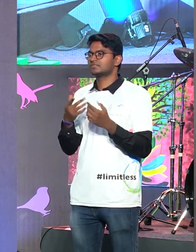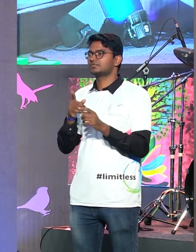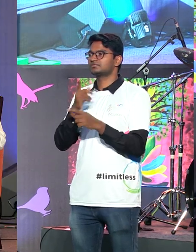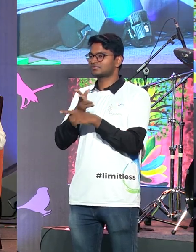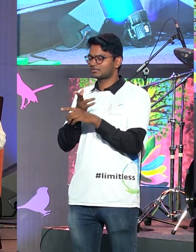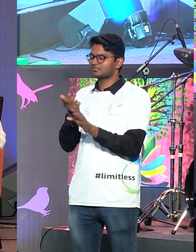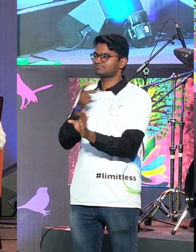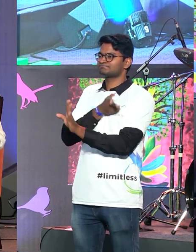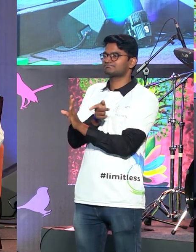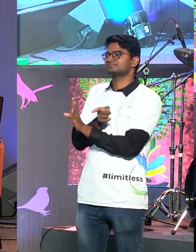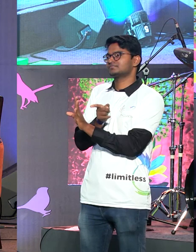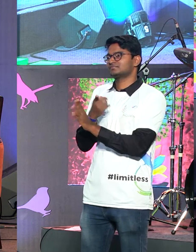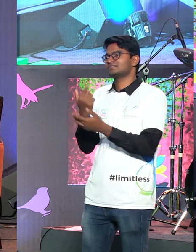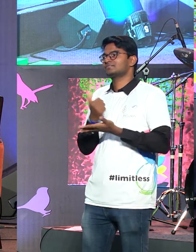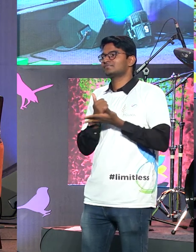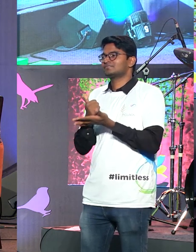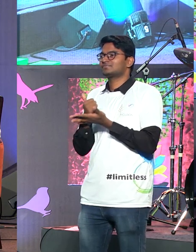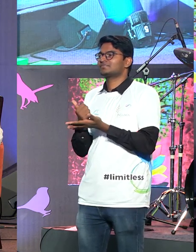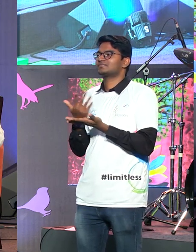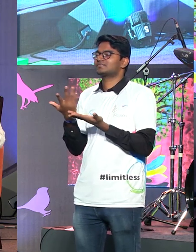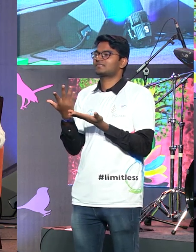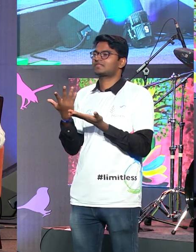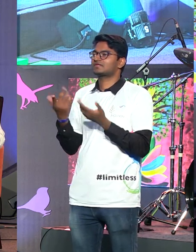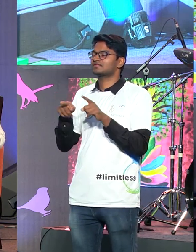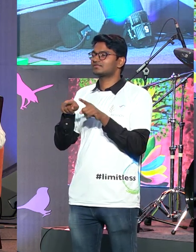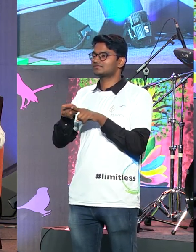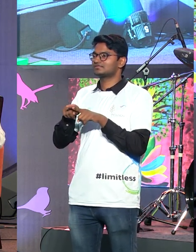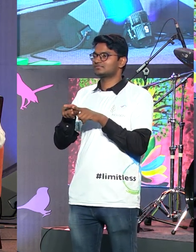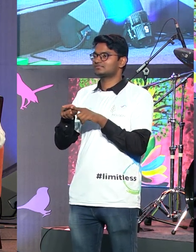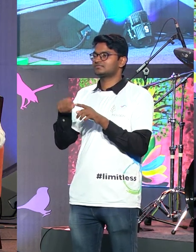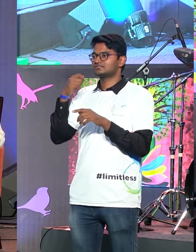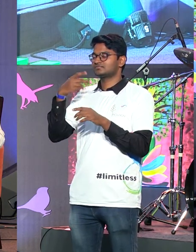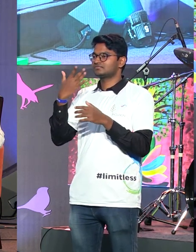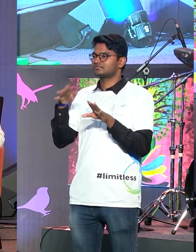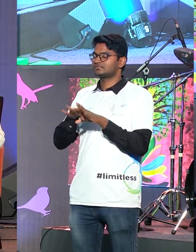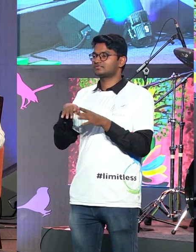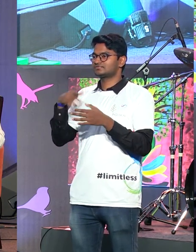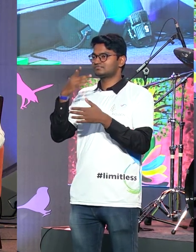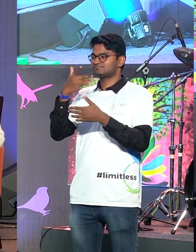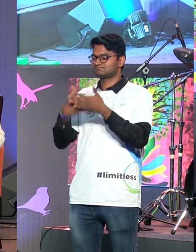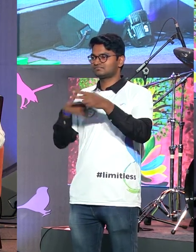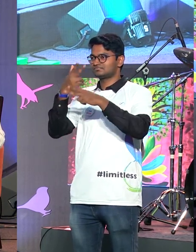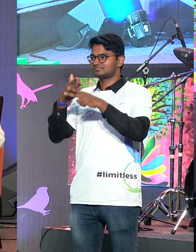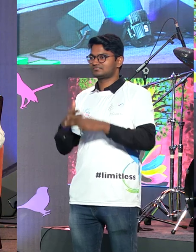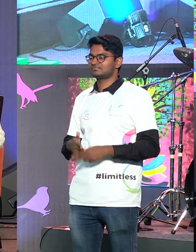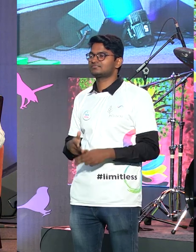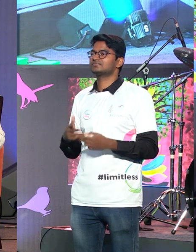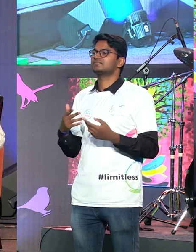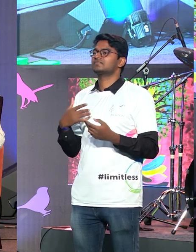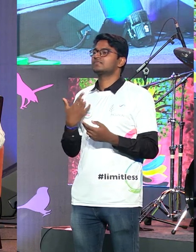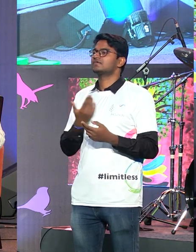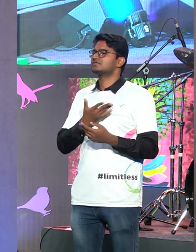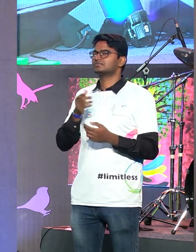camera. Because I was seeing all the names and the work that a lot of you are doing, and unfortunately, we don't get to